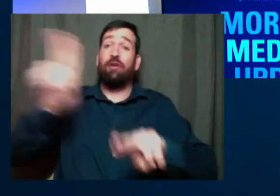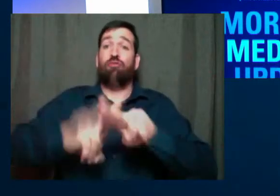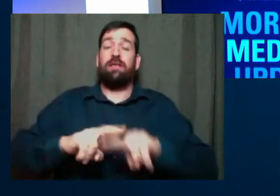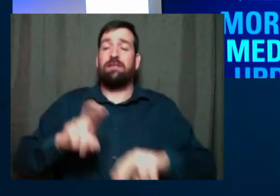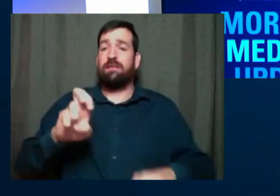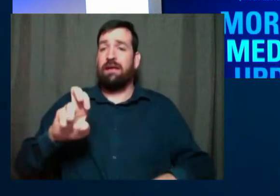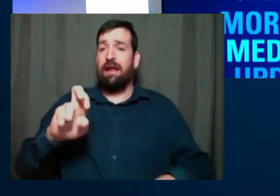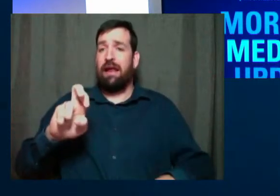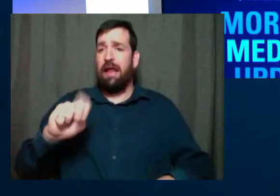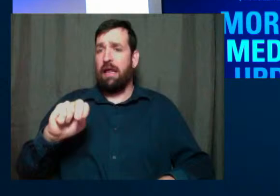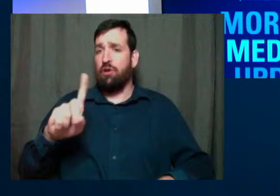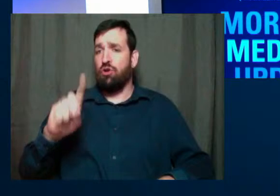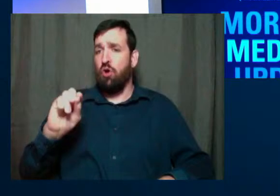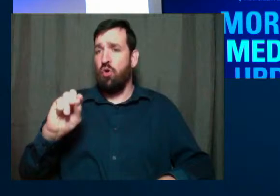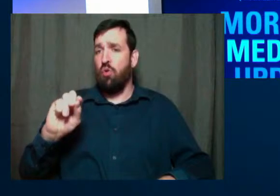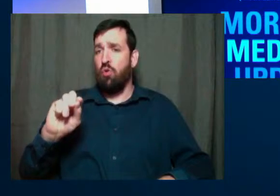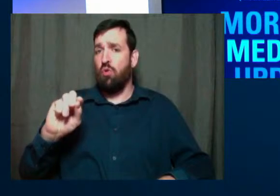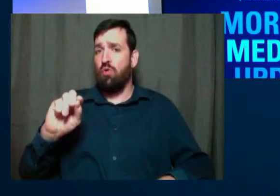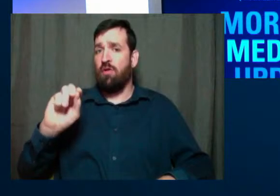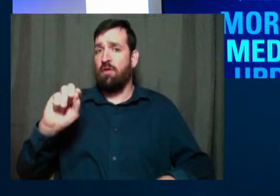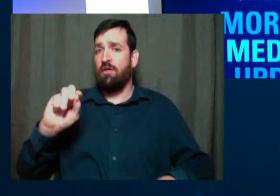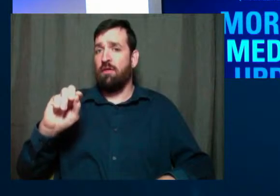endothelial